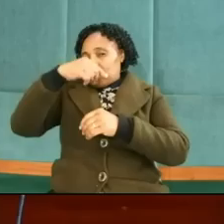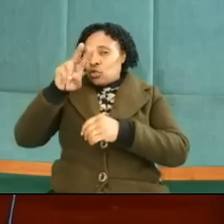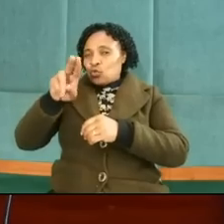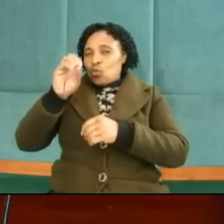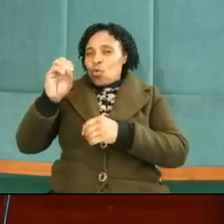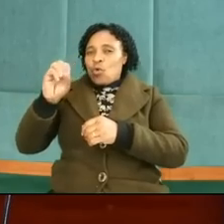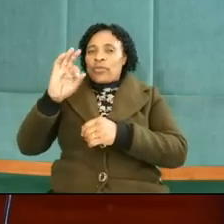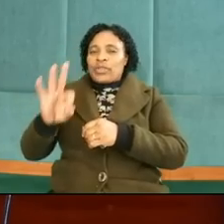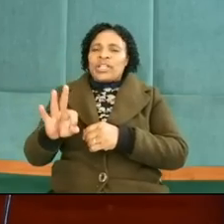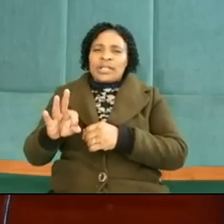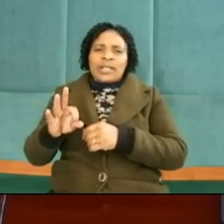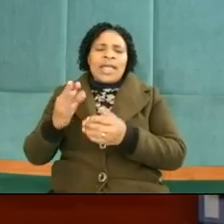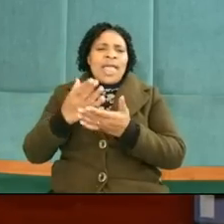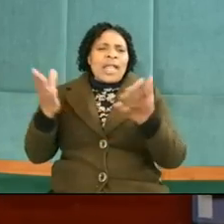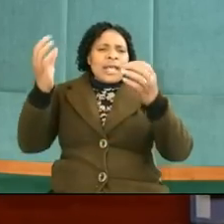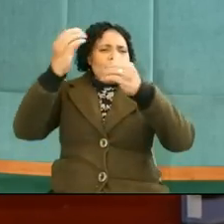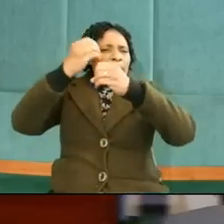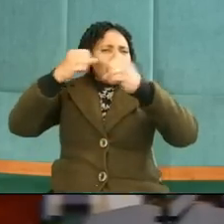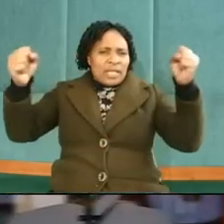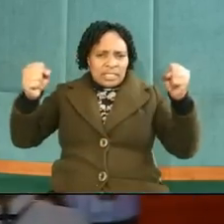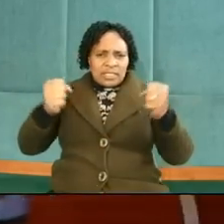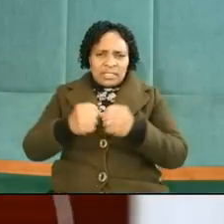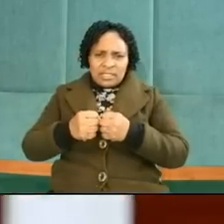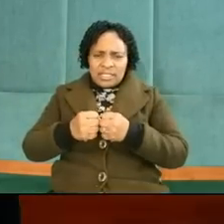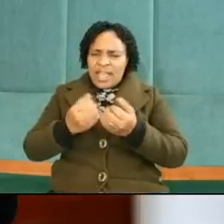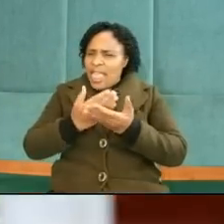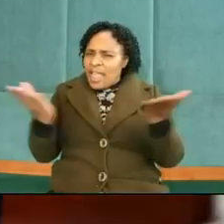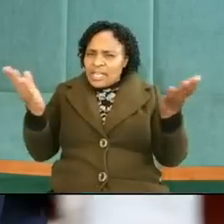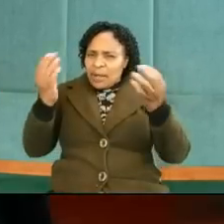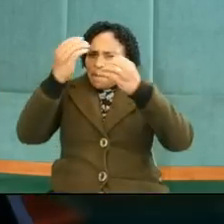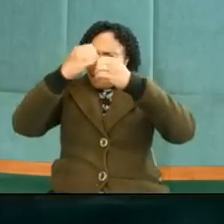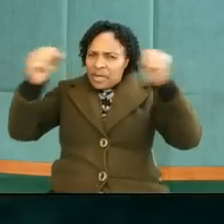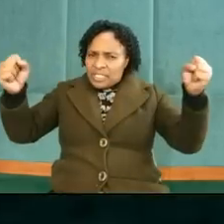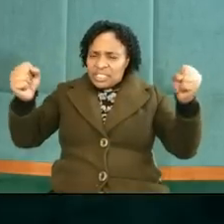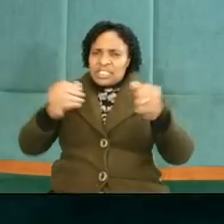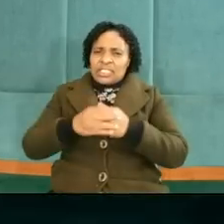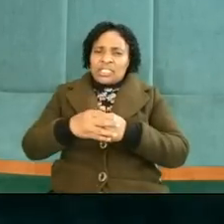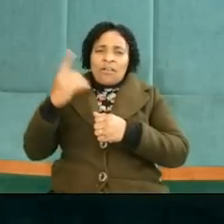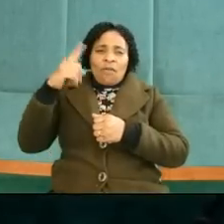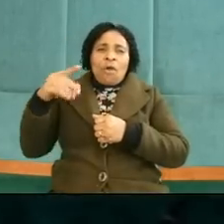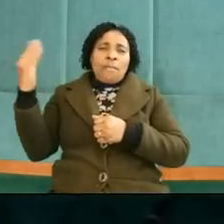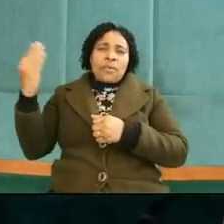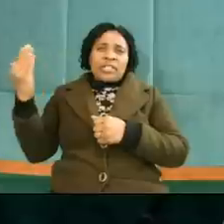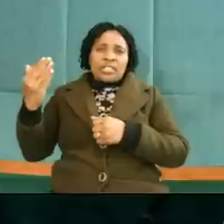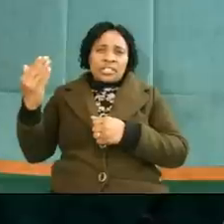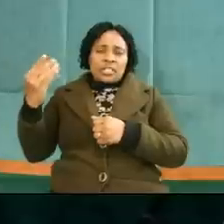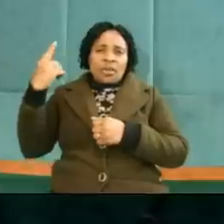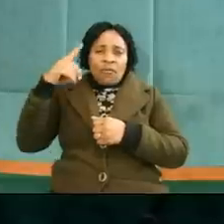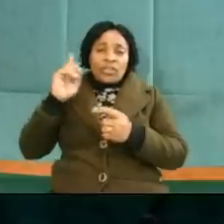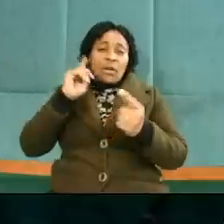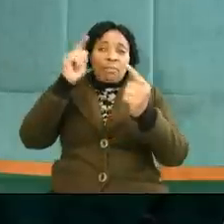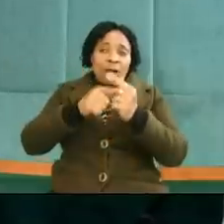is there any precedence for what? Is there any precedence for preaching for the